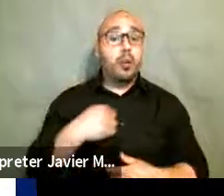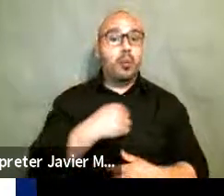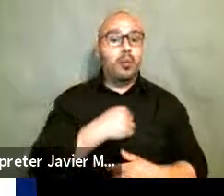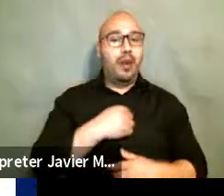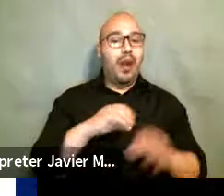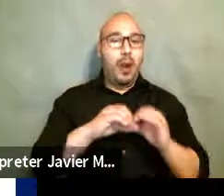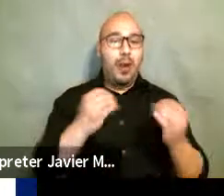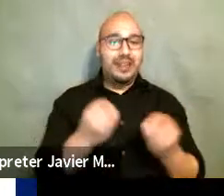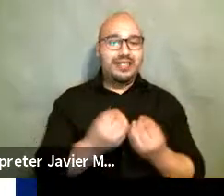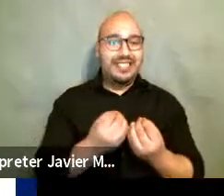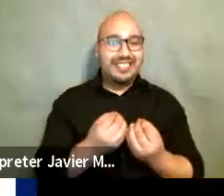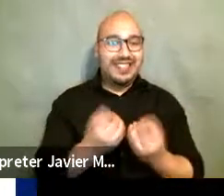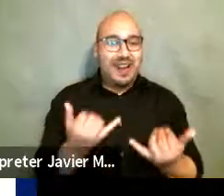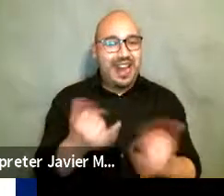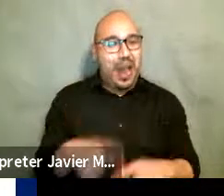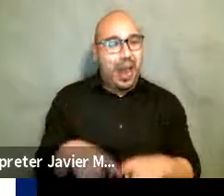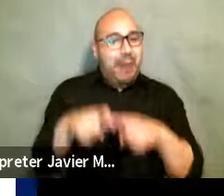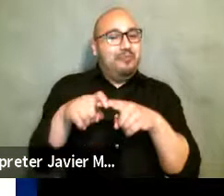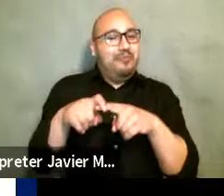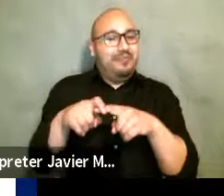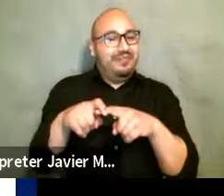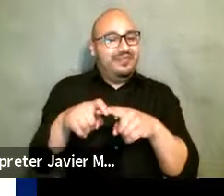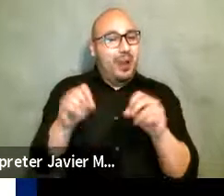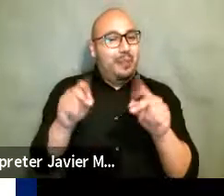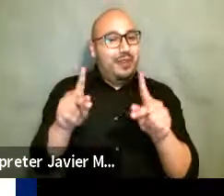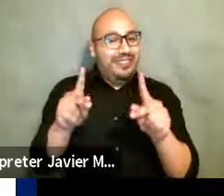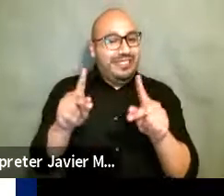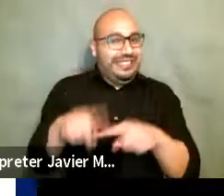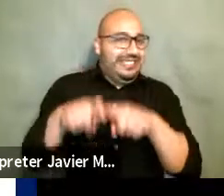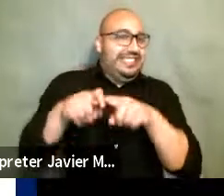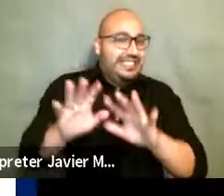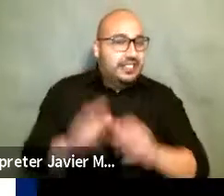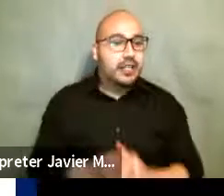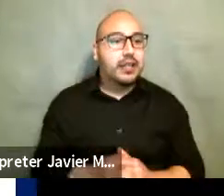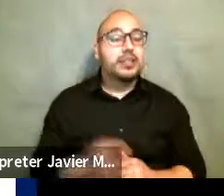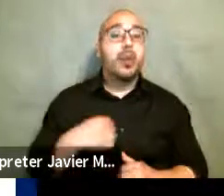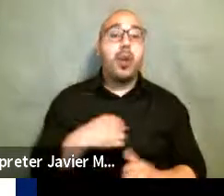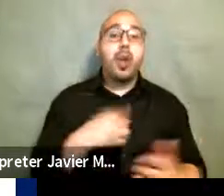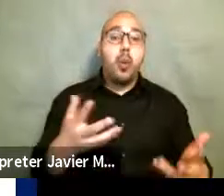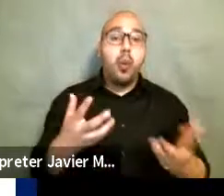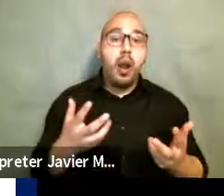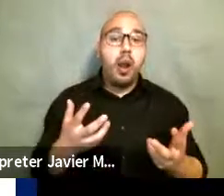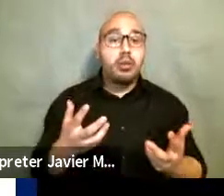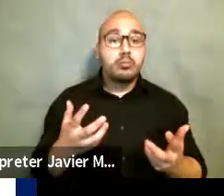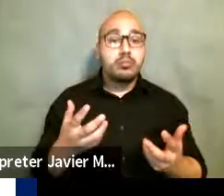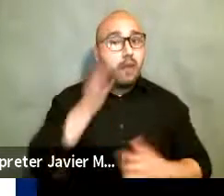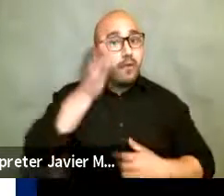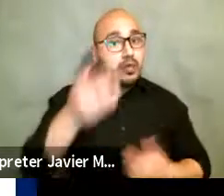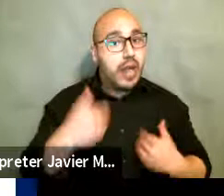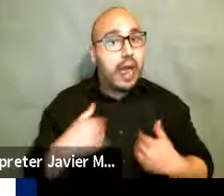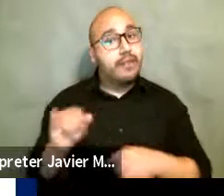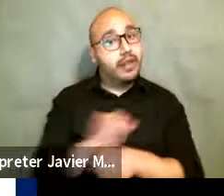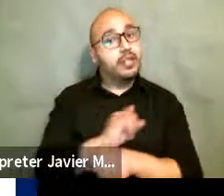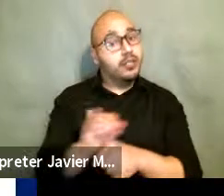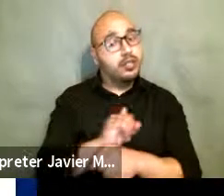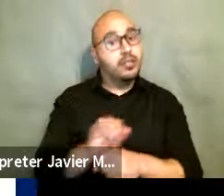those opportunities right now. But we do like to get interns, and we are